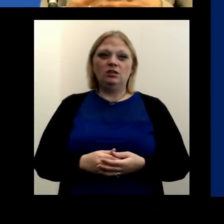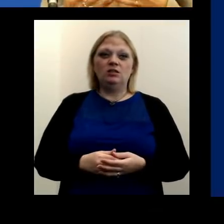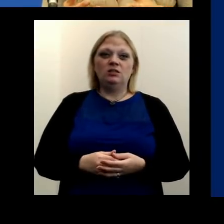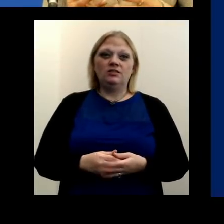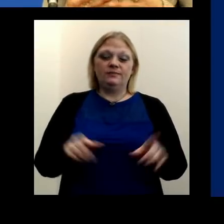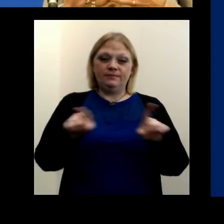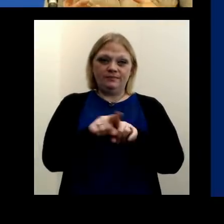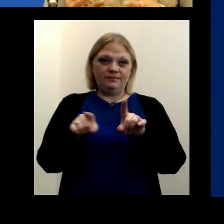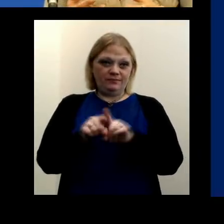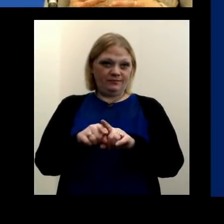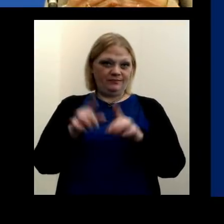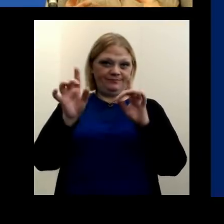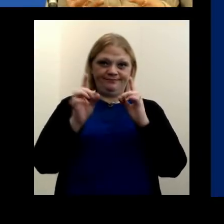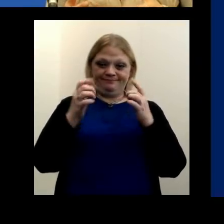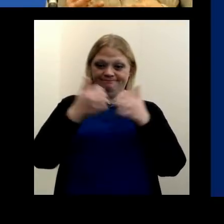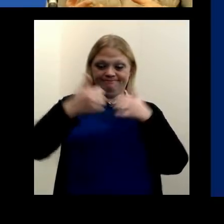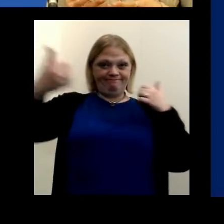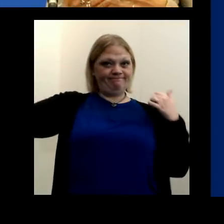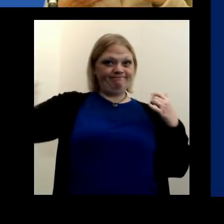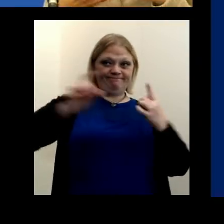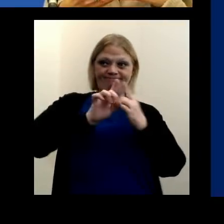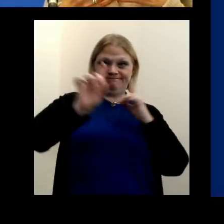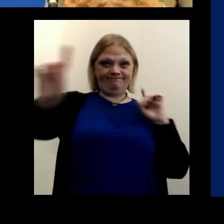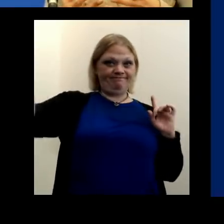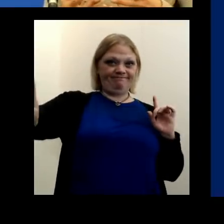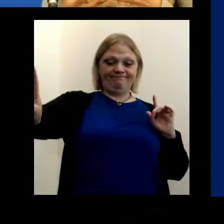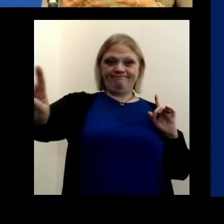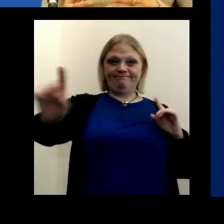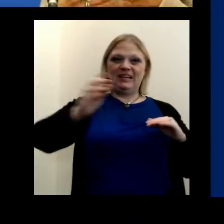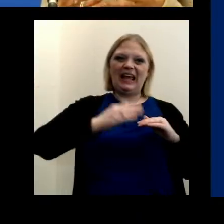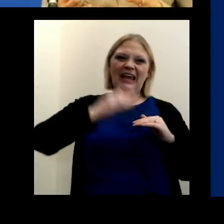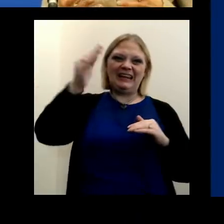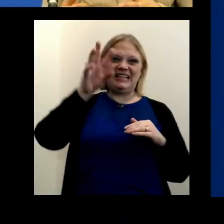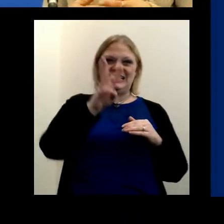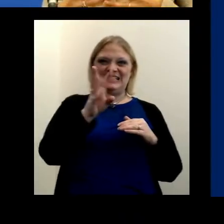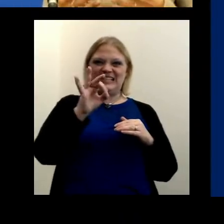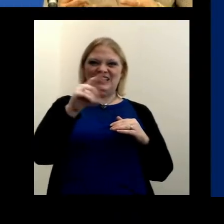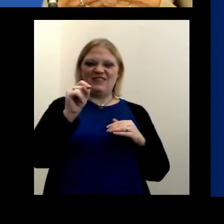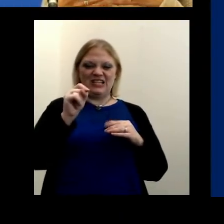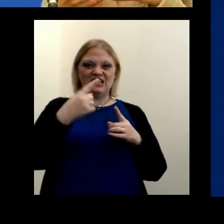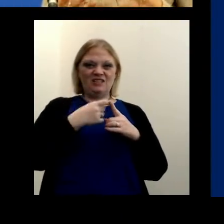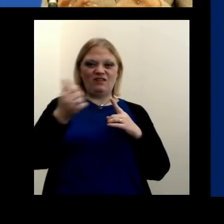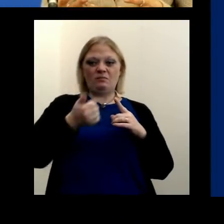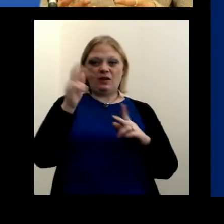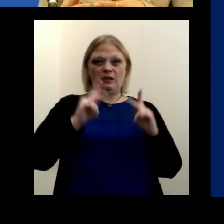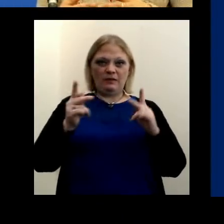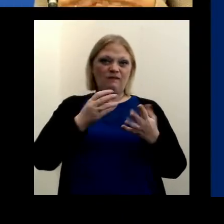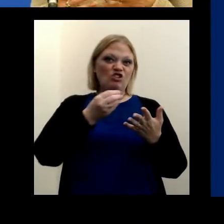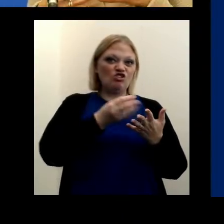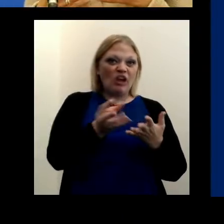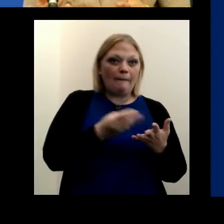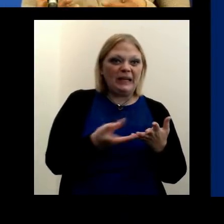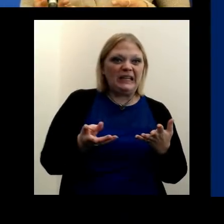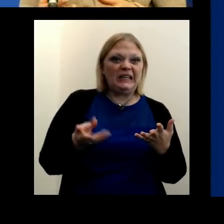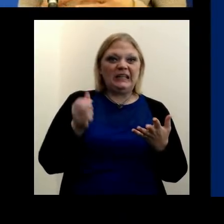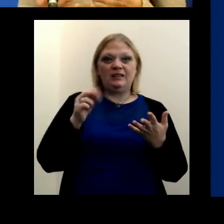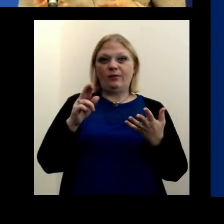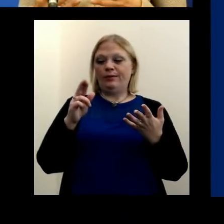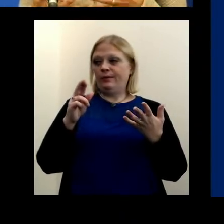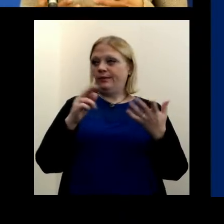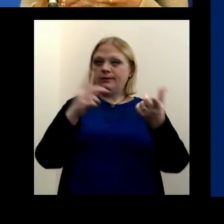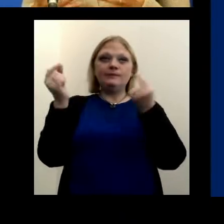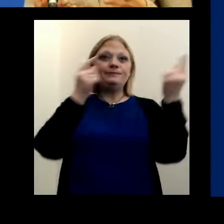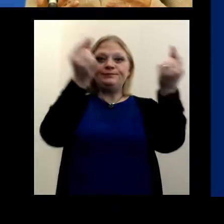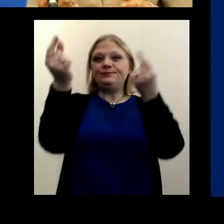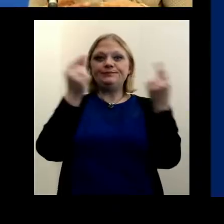also keep your distance as much as possible, at least 6 feet from other people around you when you're shopping or doing whatever you